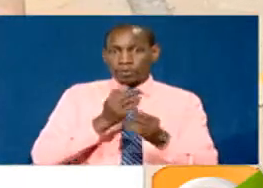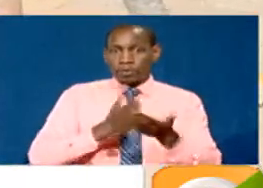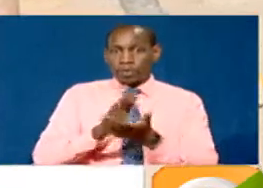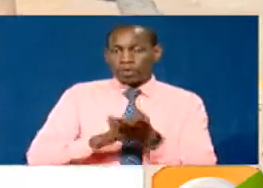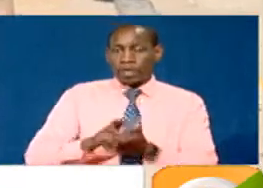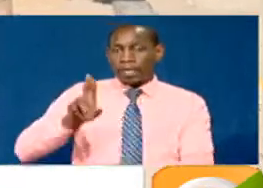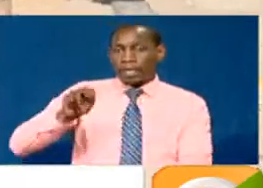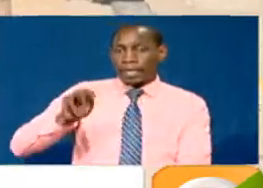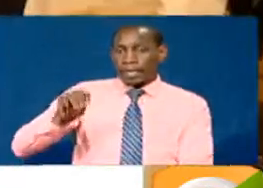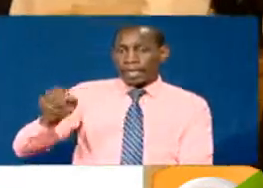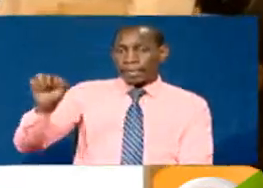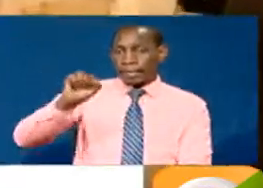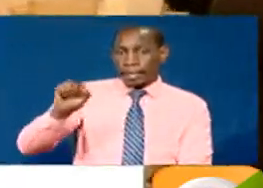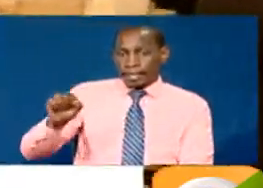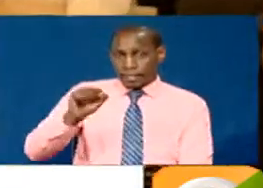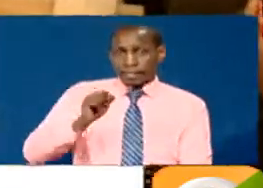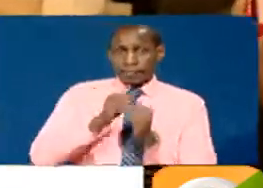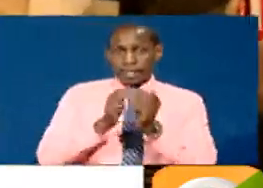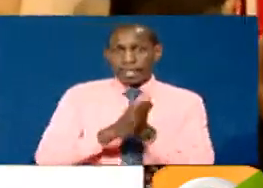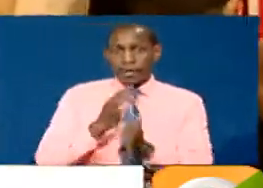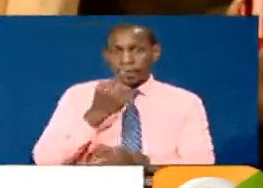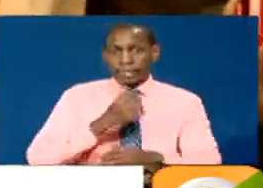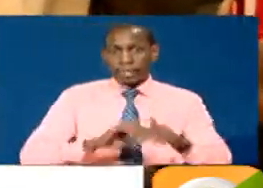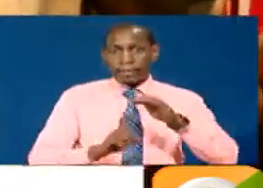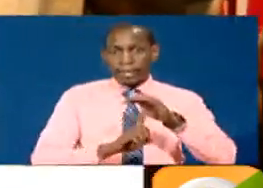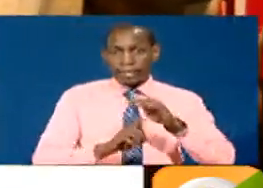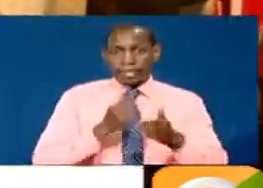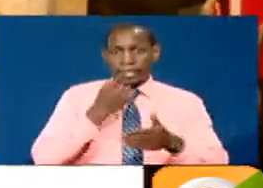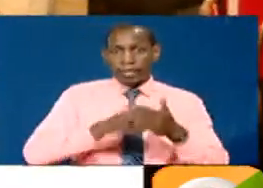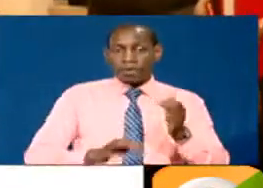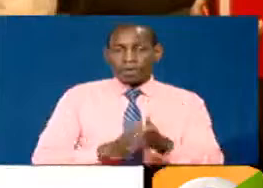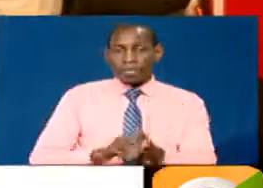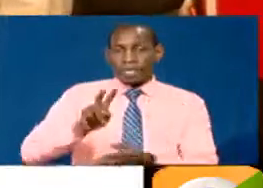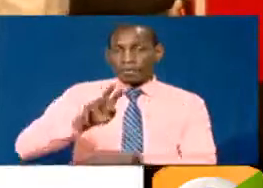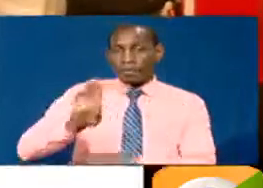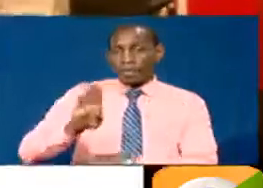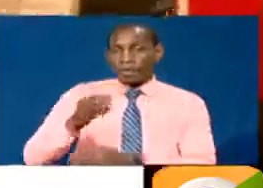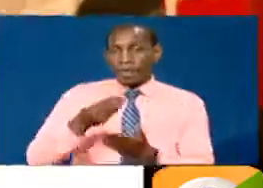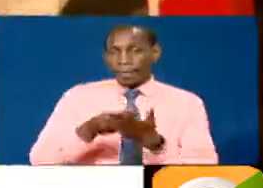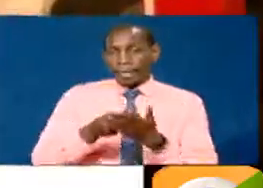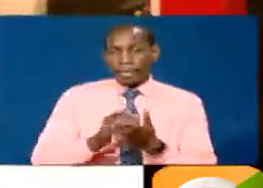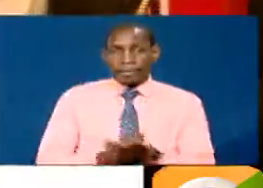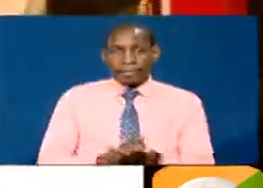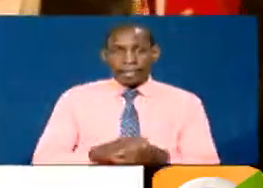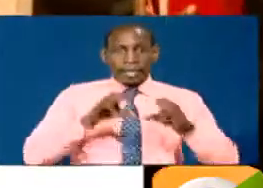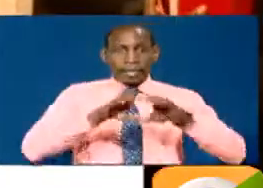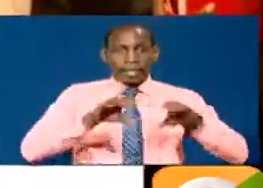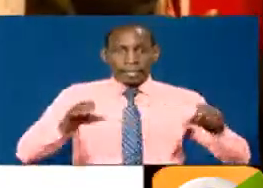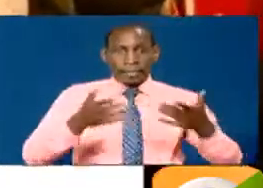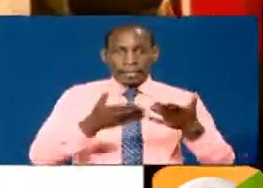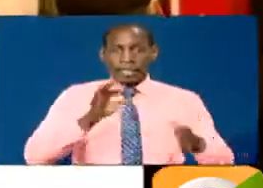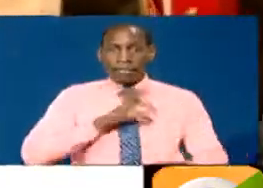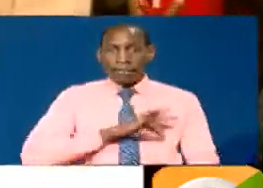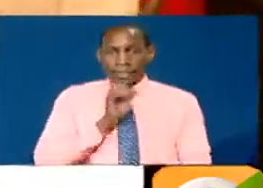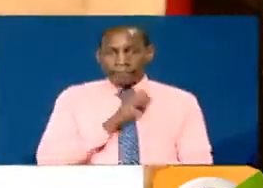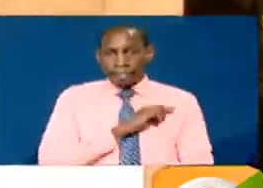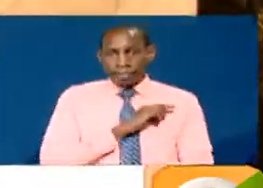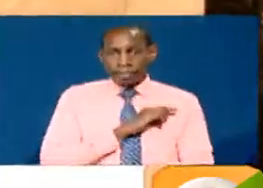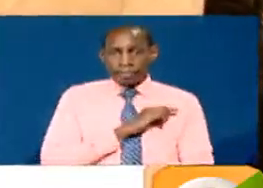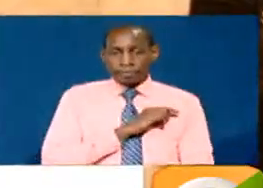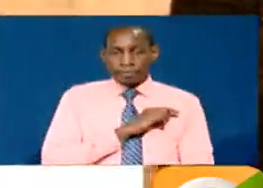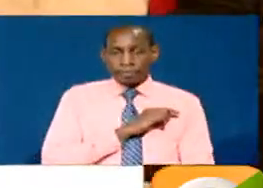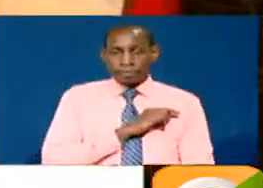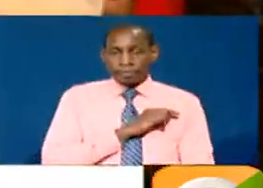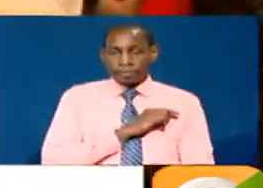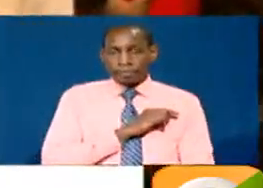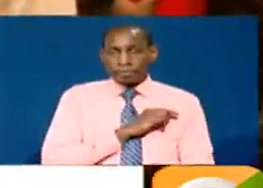Nairobi Metropolitan Service together with the ministry at a cost of 2 billion Kenya shillings. The markets have benefited from this, or that